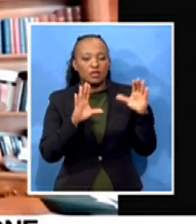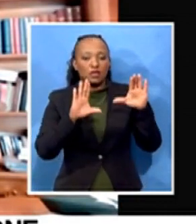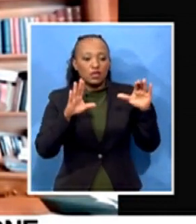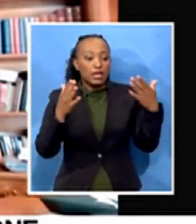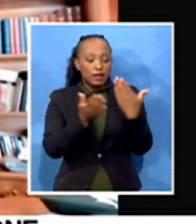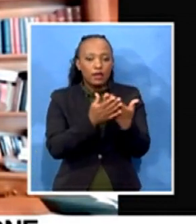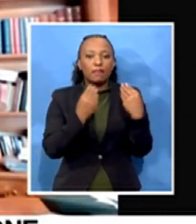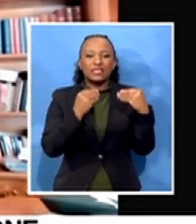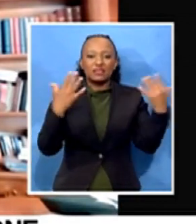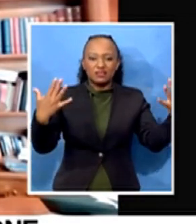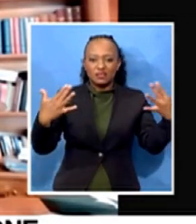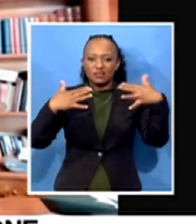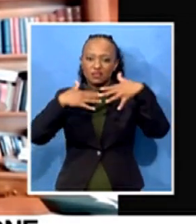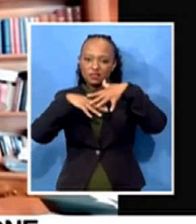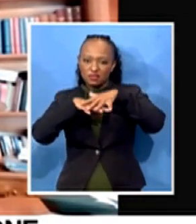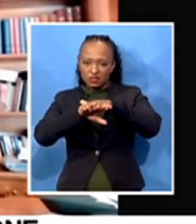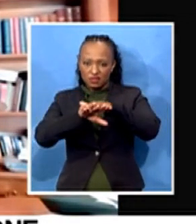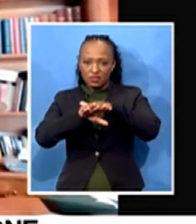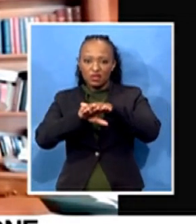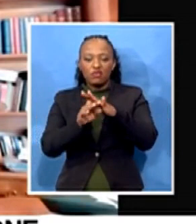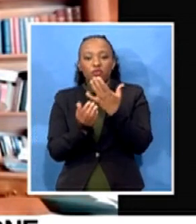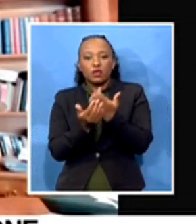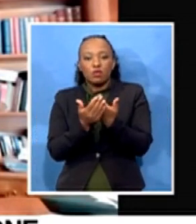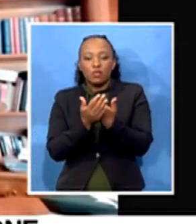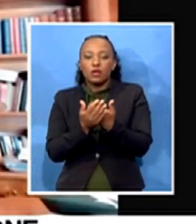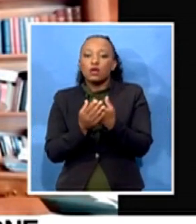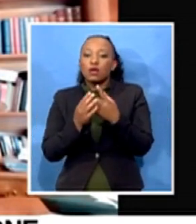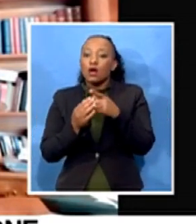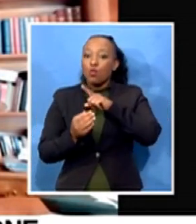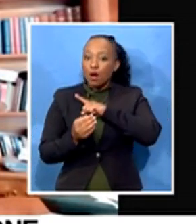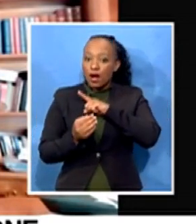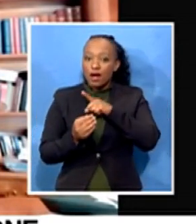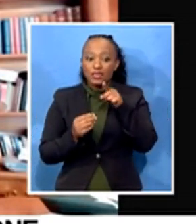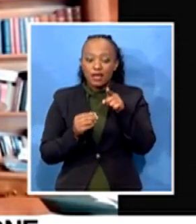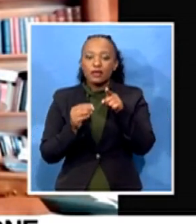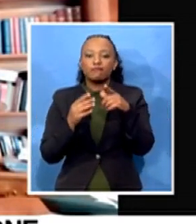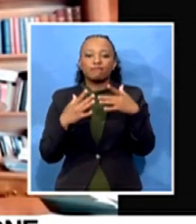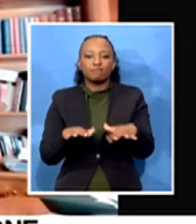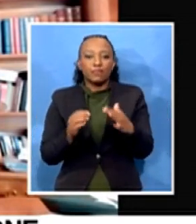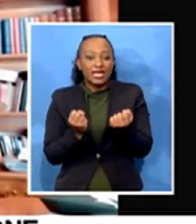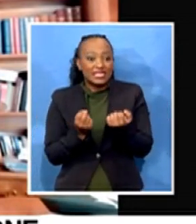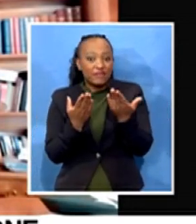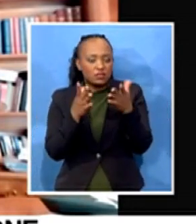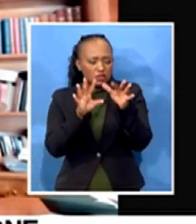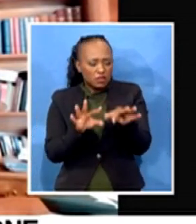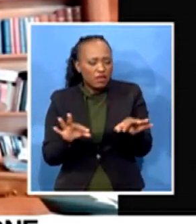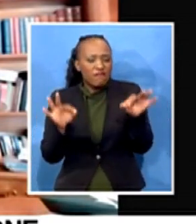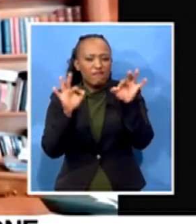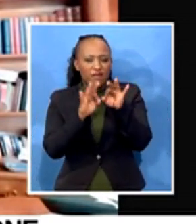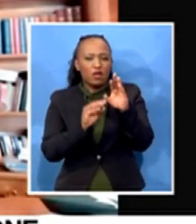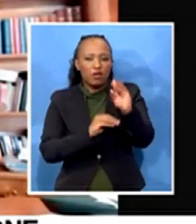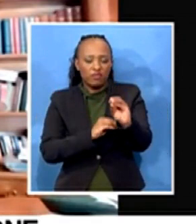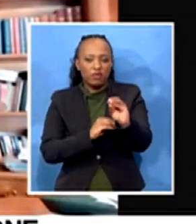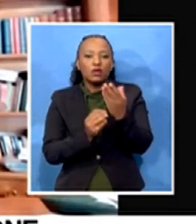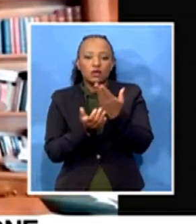of our economy so that the invaluable service that you provide can be improved. As